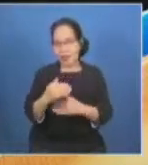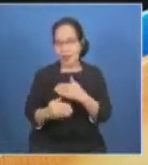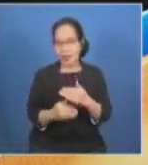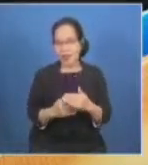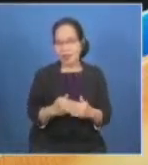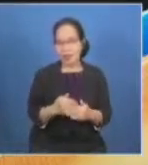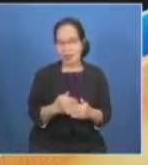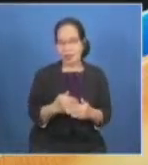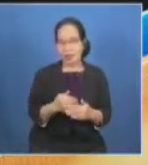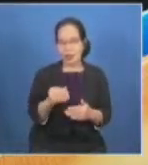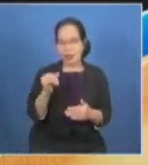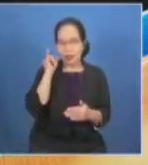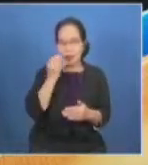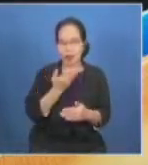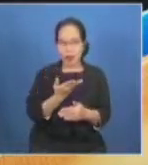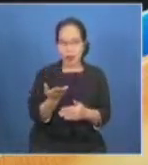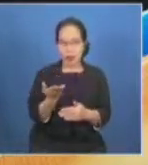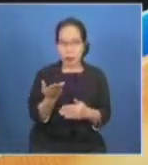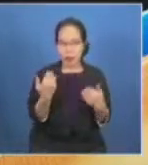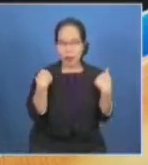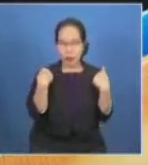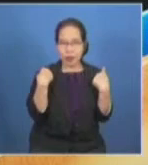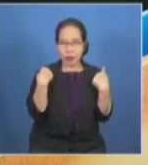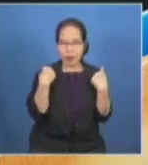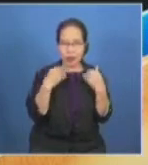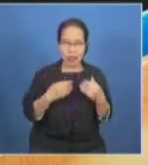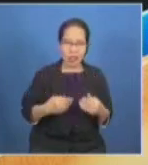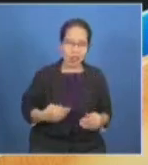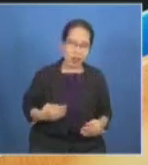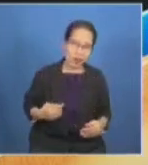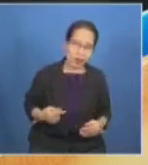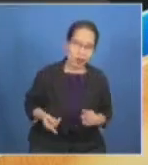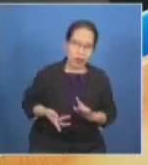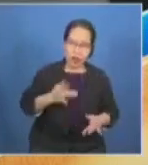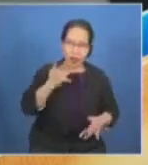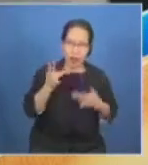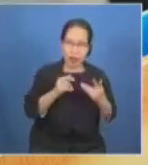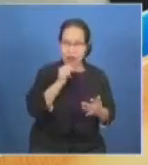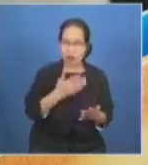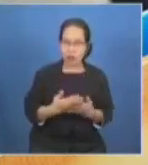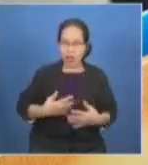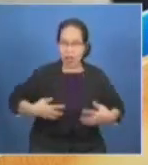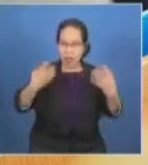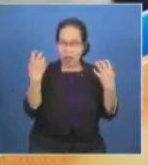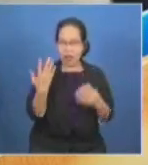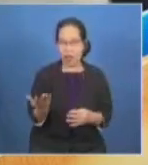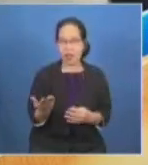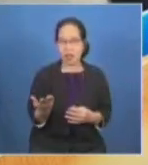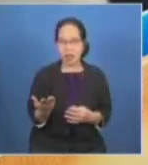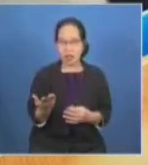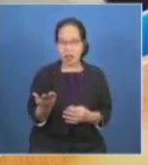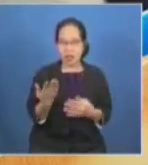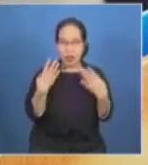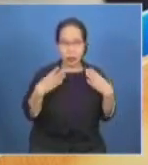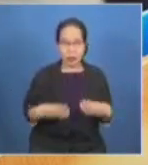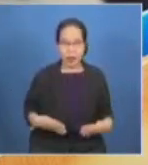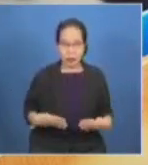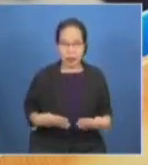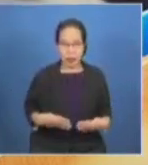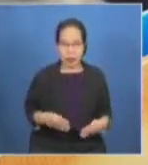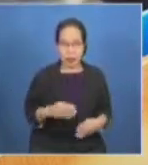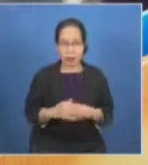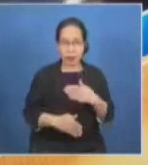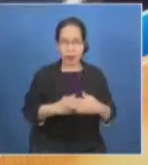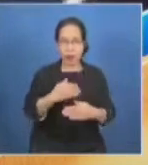Crying or tears is a natural process. If you are too disappointed, you are too angry, your